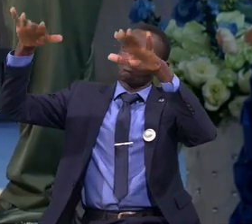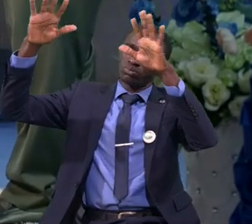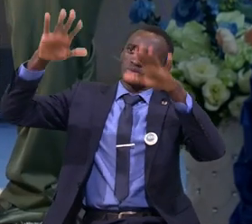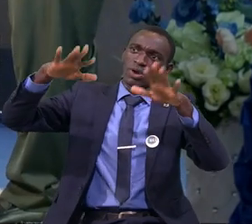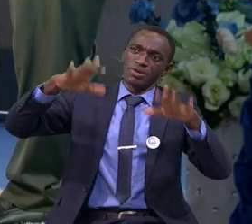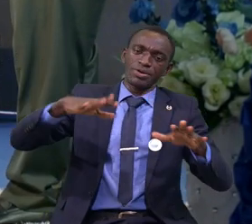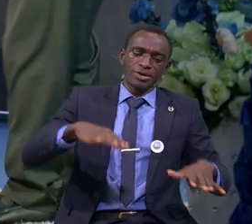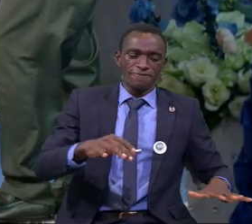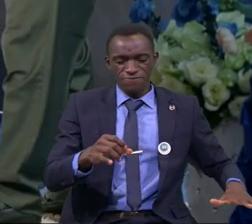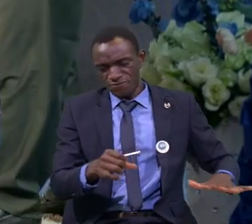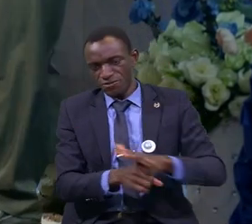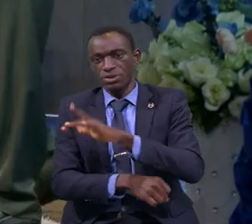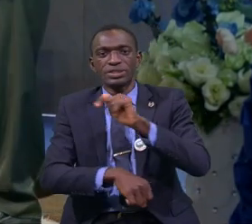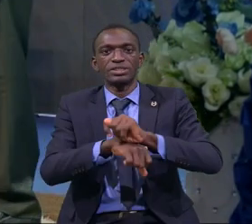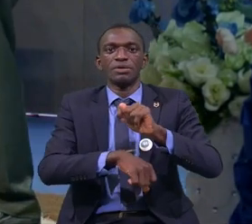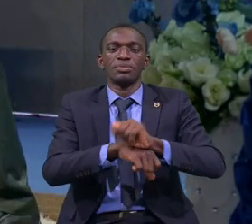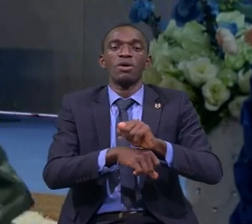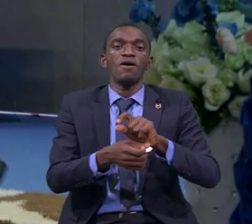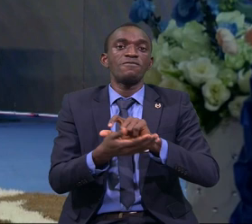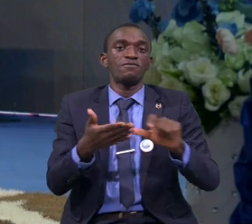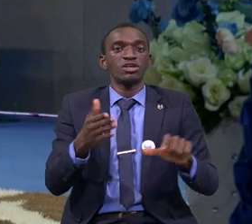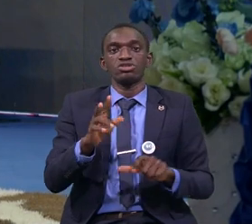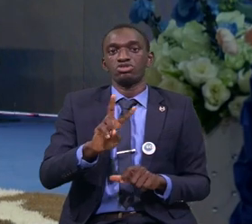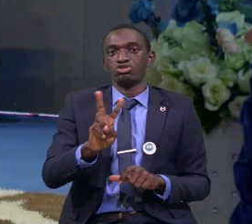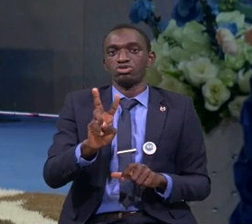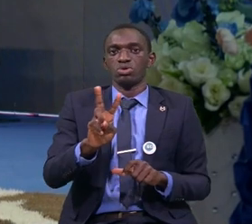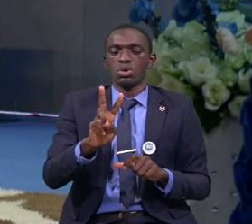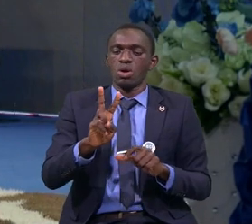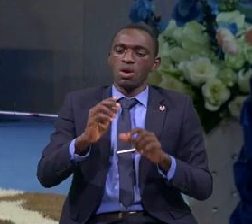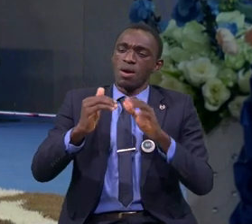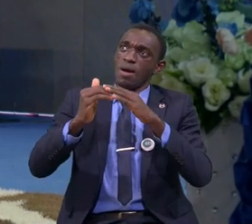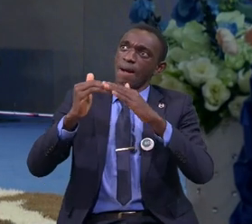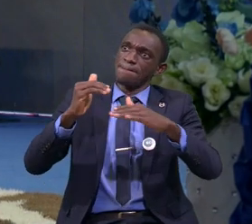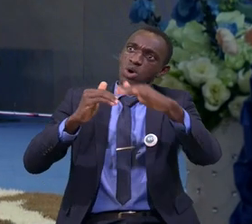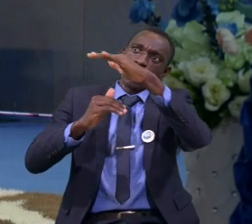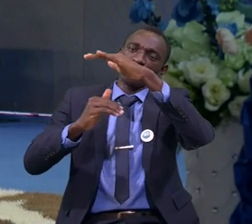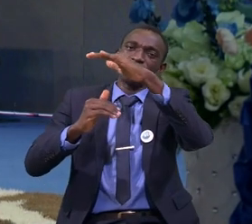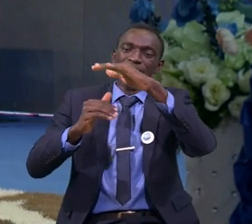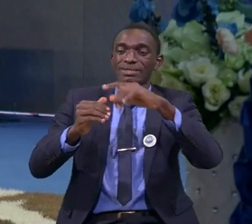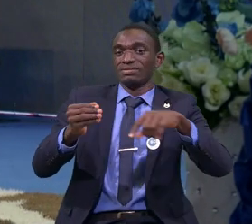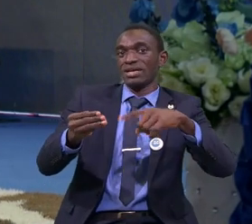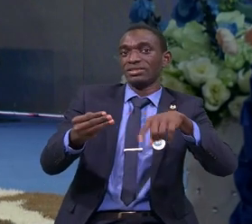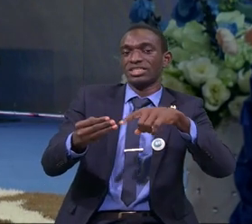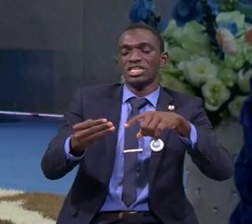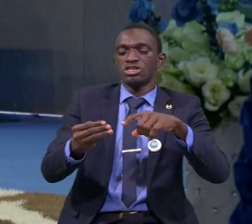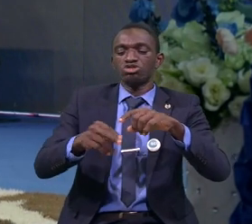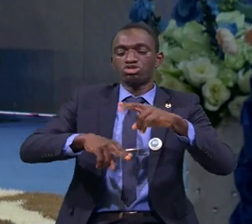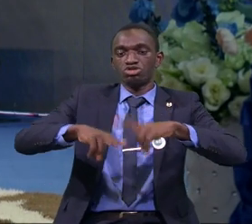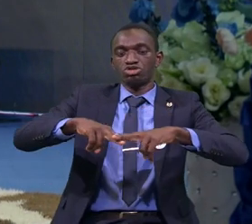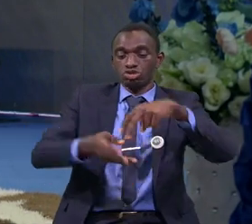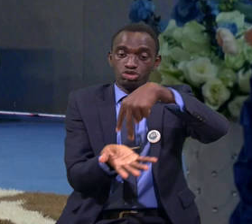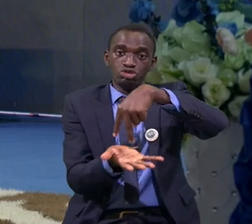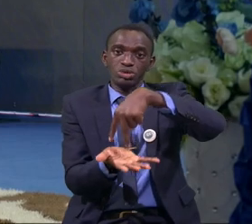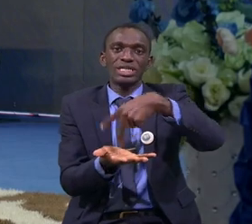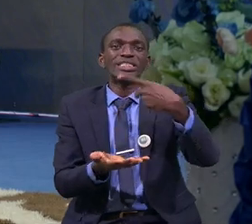Look at verse 2. In verse 2, above it stood the seraphims. Each one had six